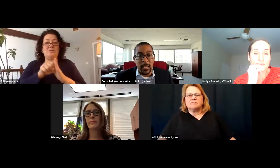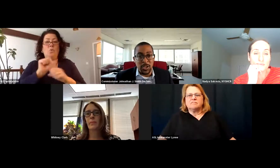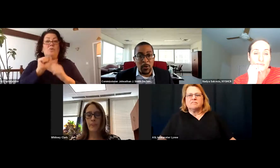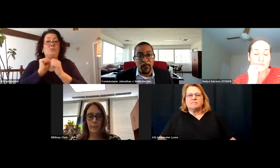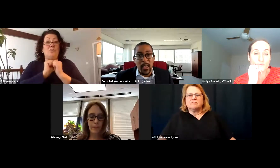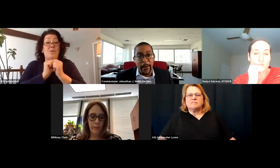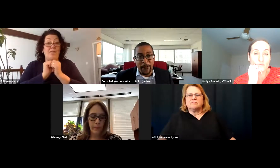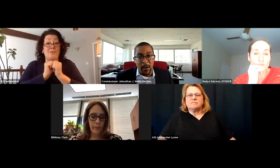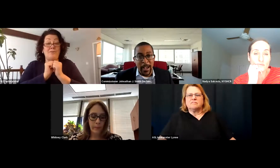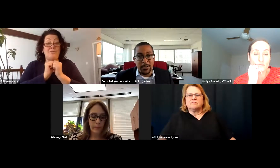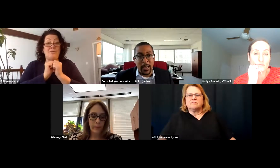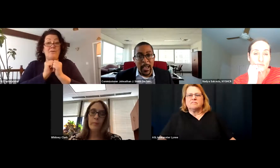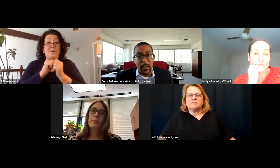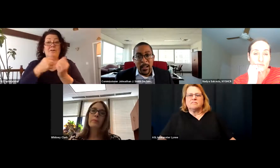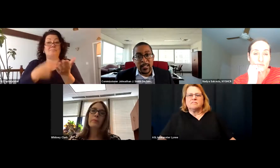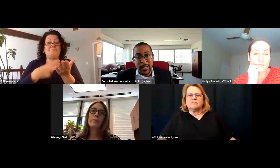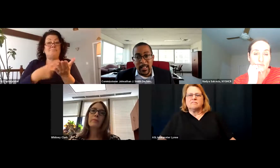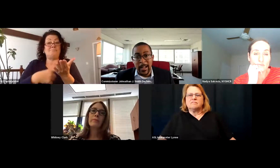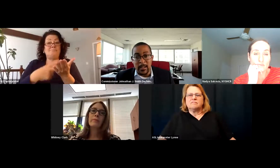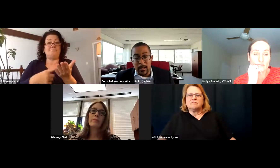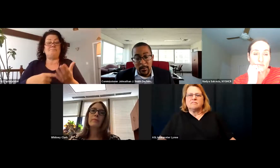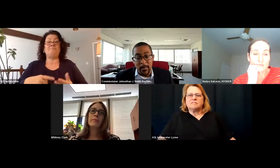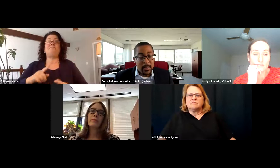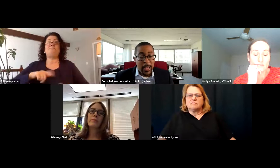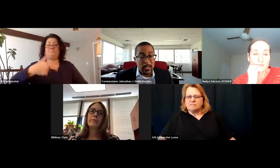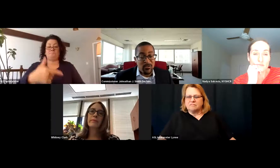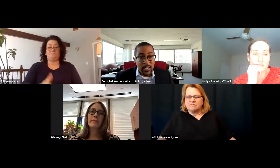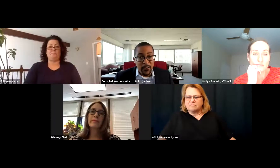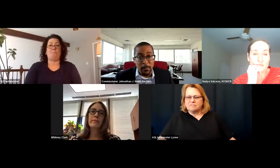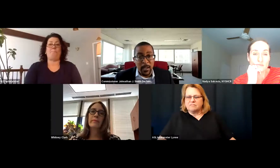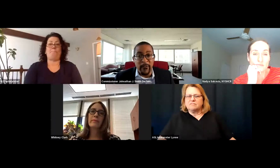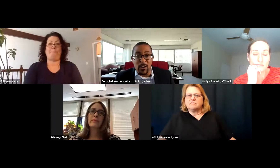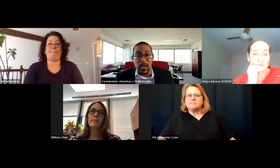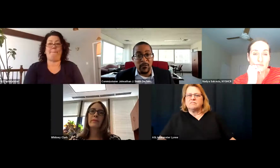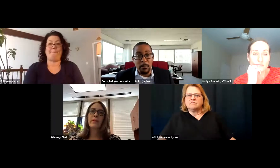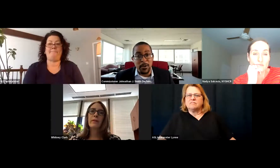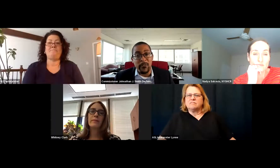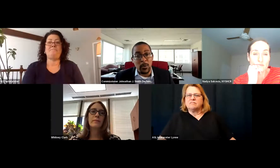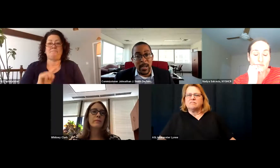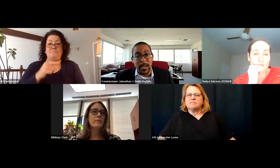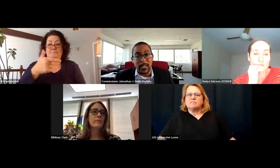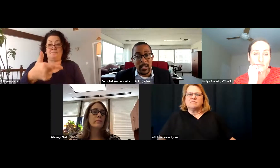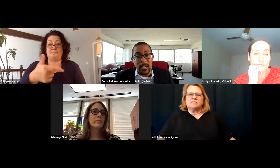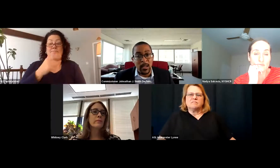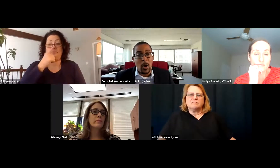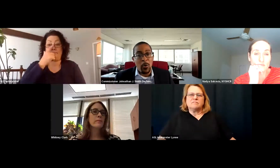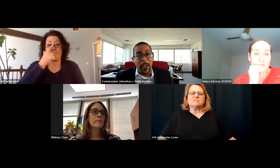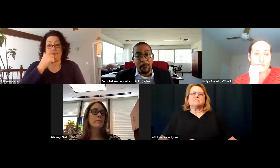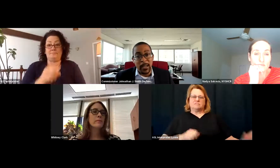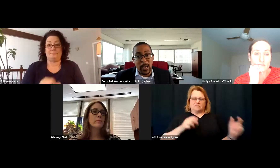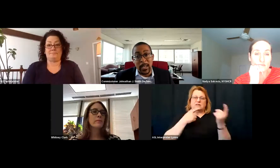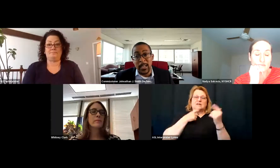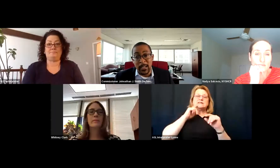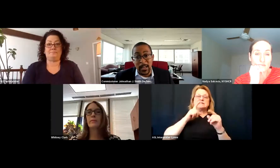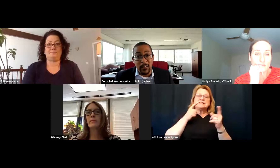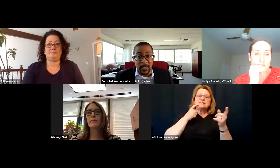address the issue of fair housing. And since that that directive from the governor in November of 2019, we have